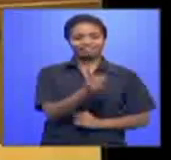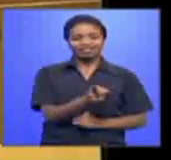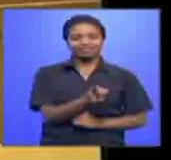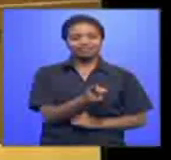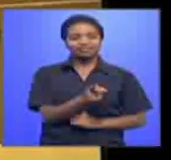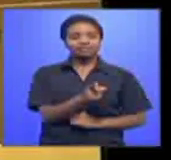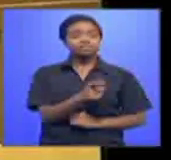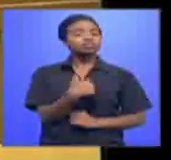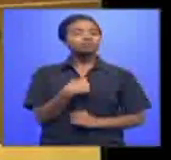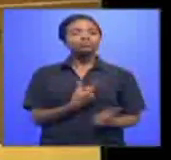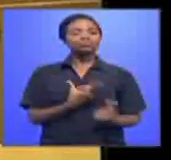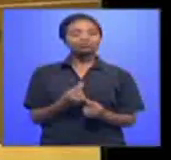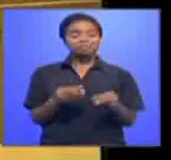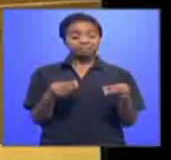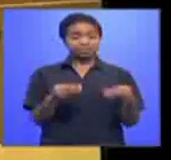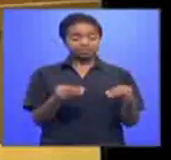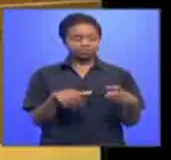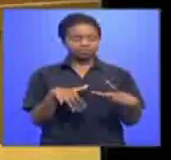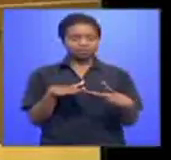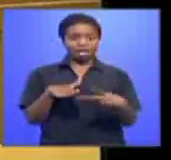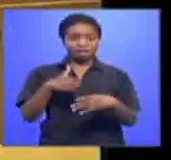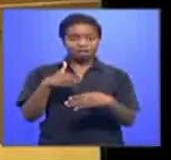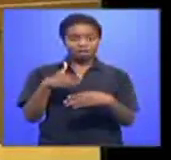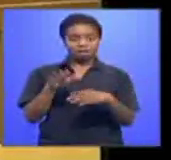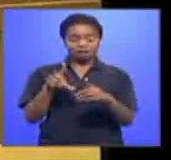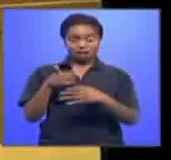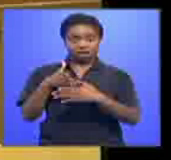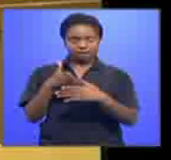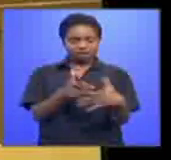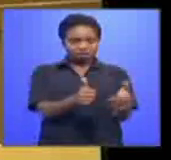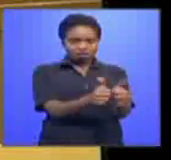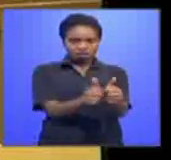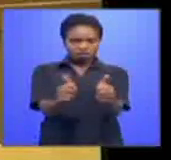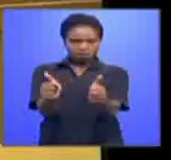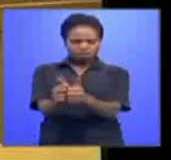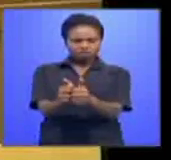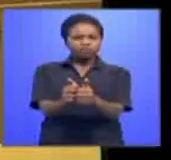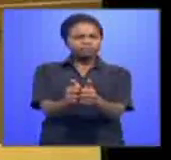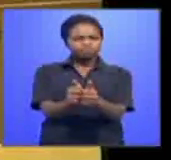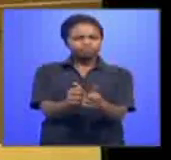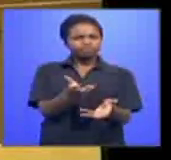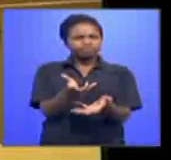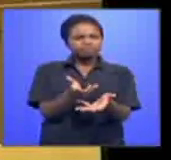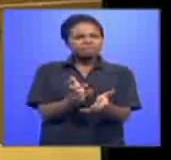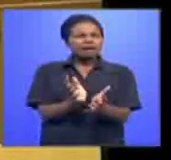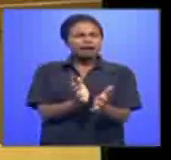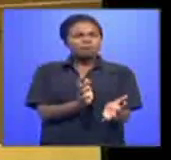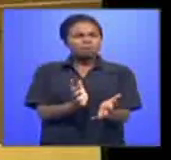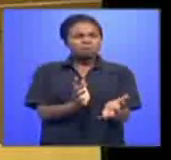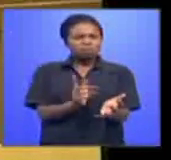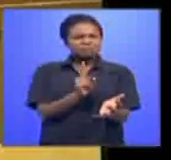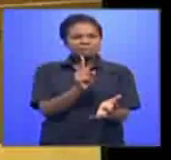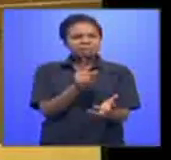We'll engage business, labor, and other social partners in pursuit of the